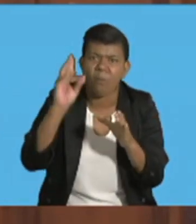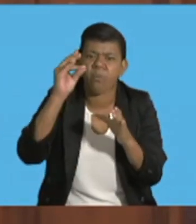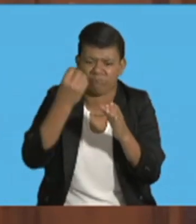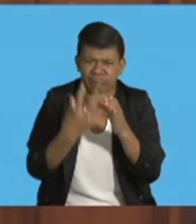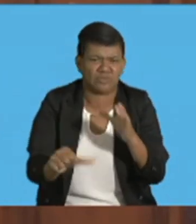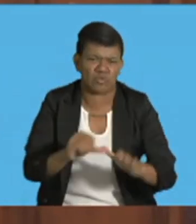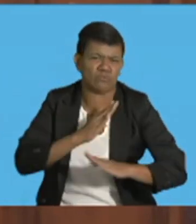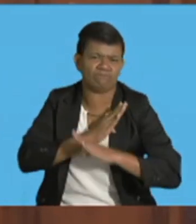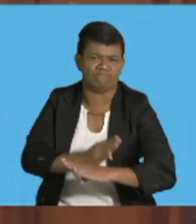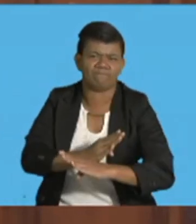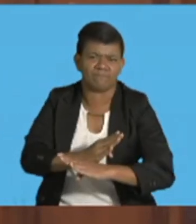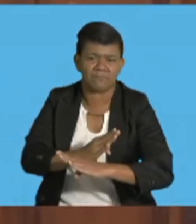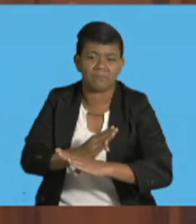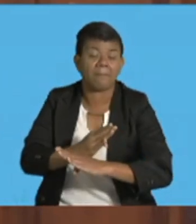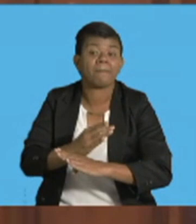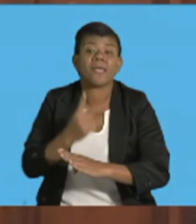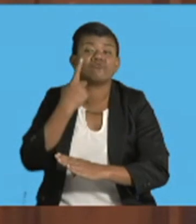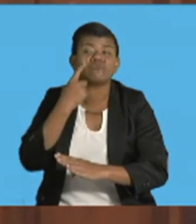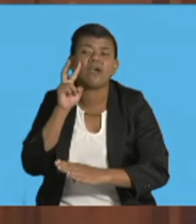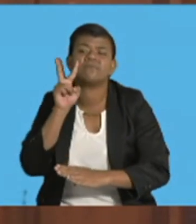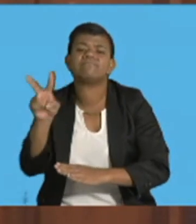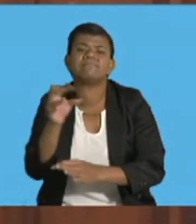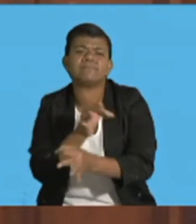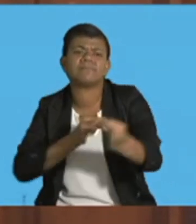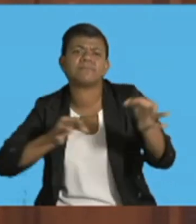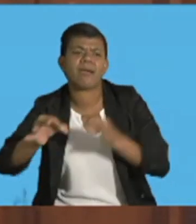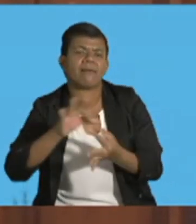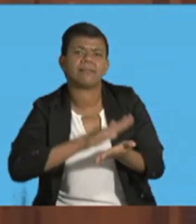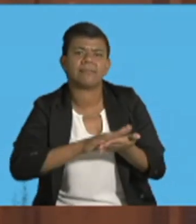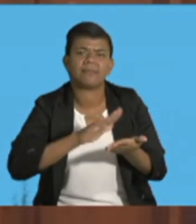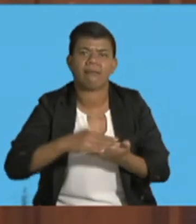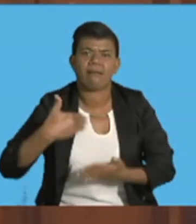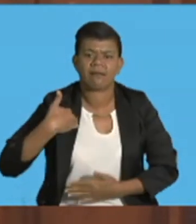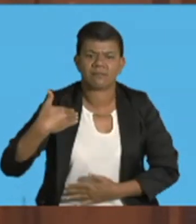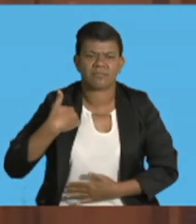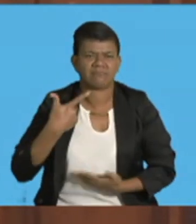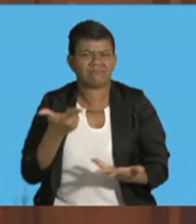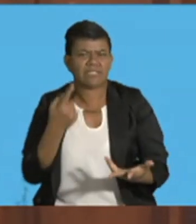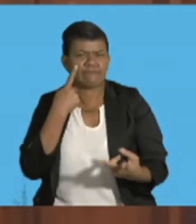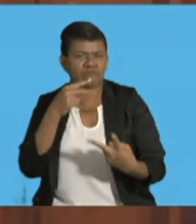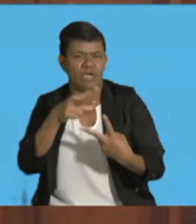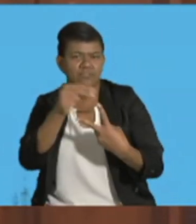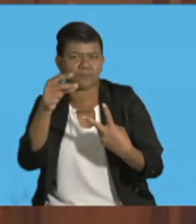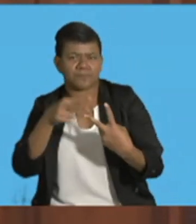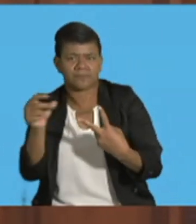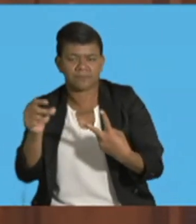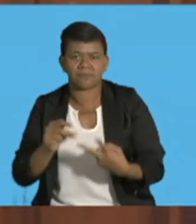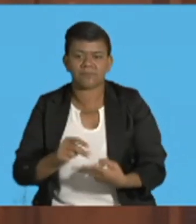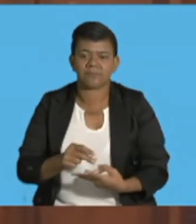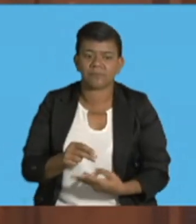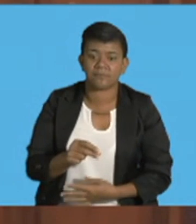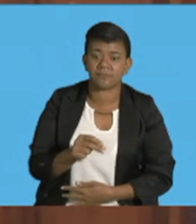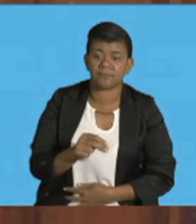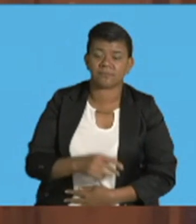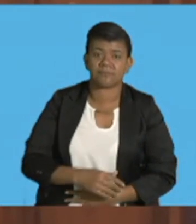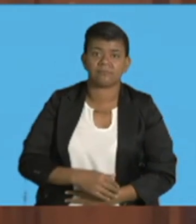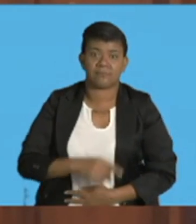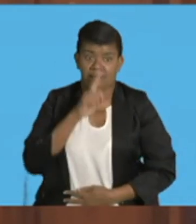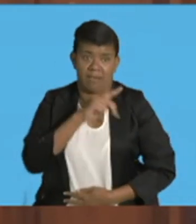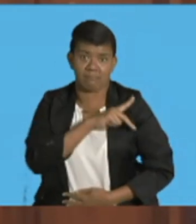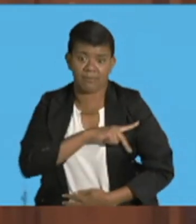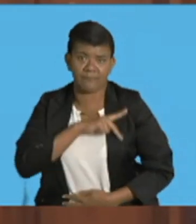Climate Fund and an improvement management of the fund. Ladies and gentlemen, to help